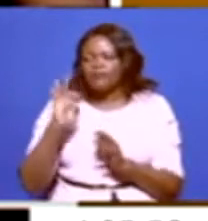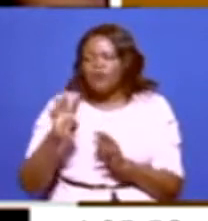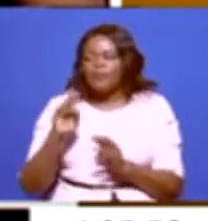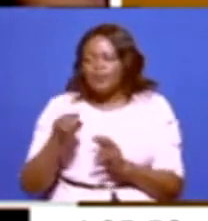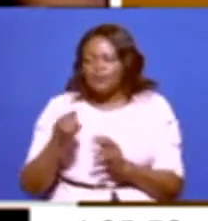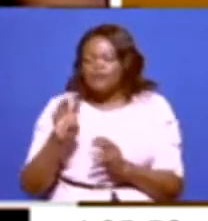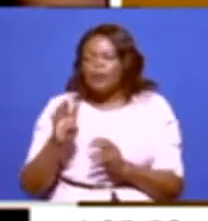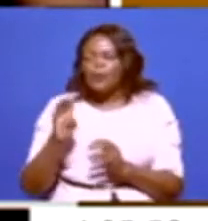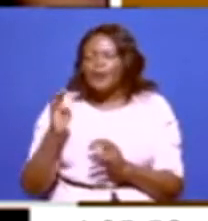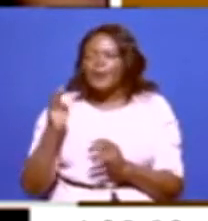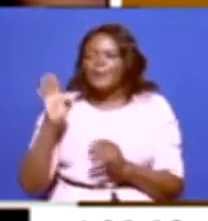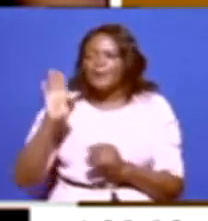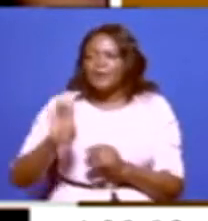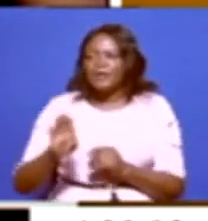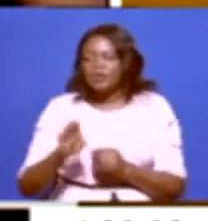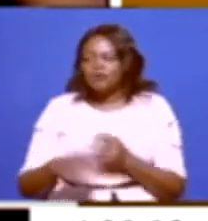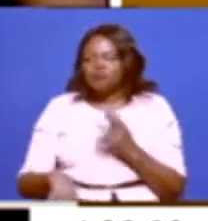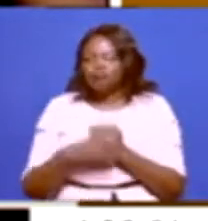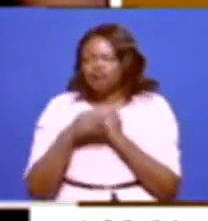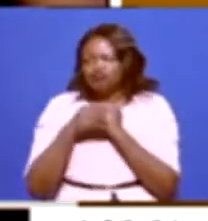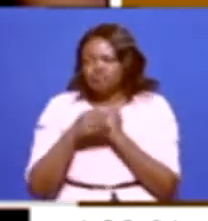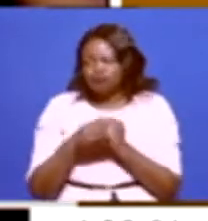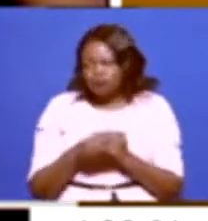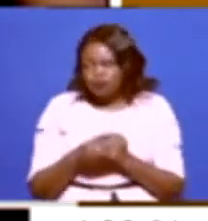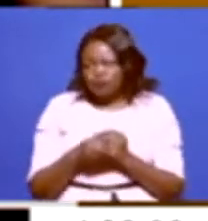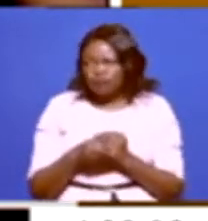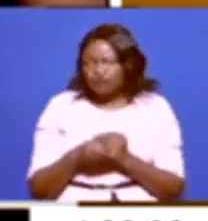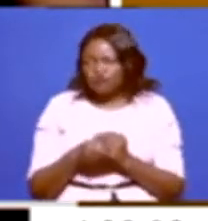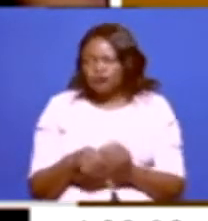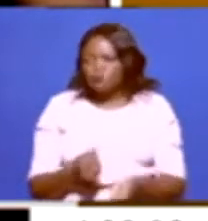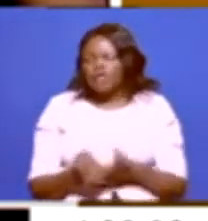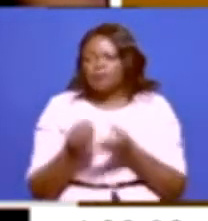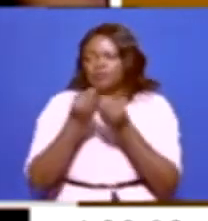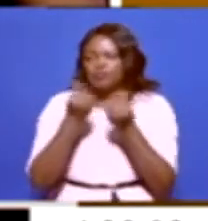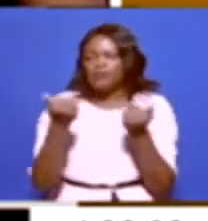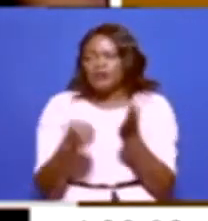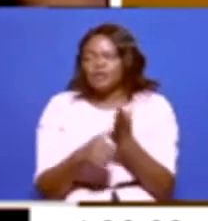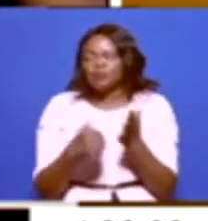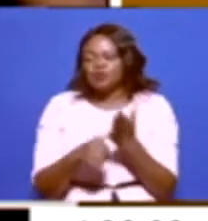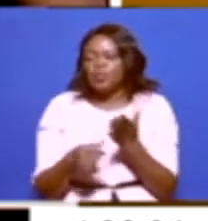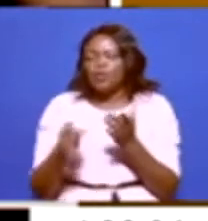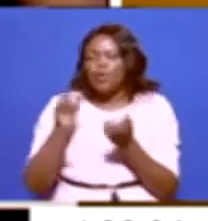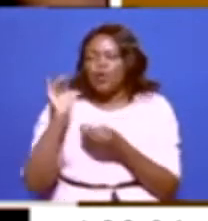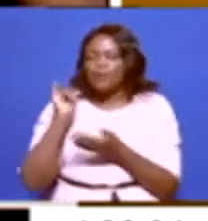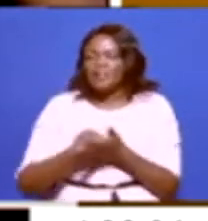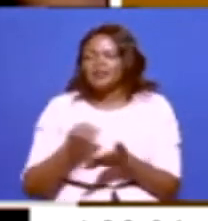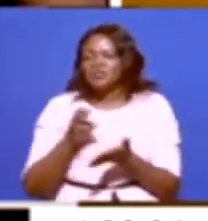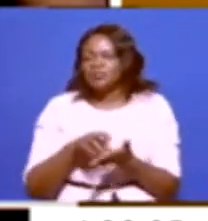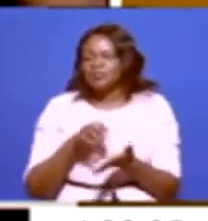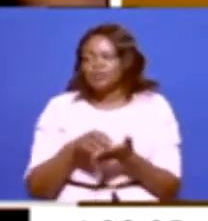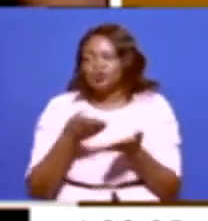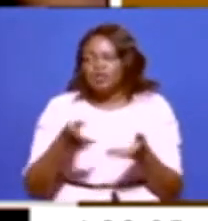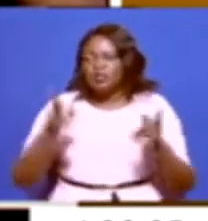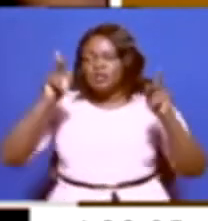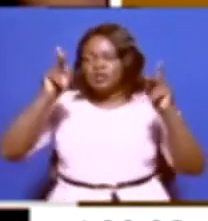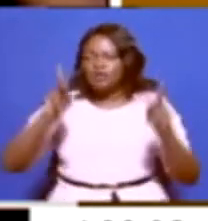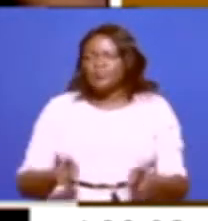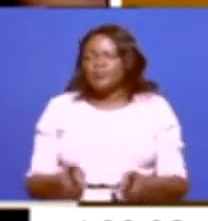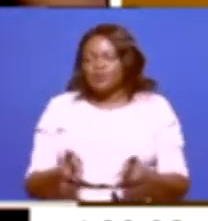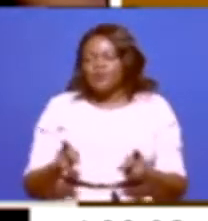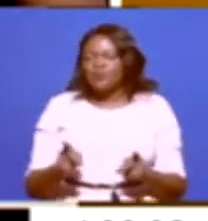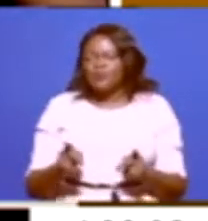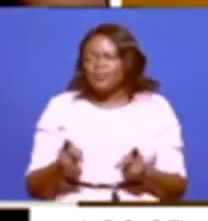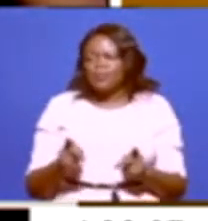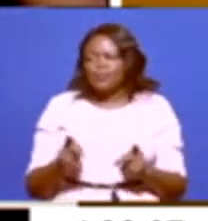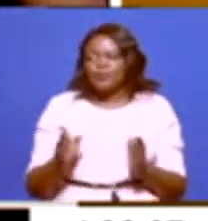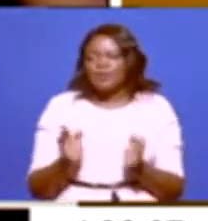part of the subsidy, or rather to in a move to curb the situation. We are hopeful that the situation here actually in Kisumu, and not just Kisumu alone but in the entire